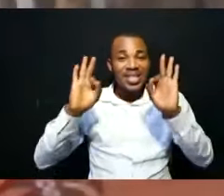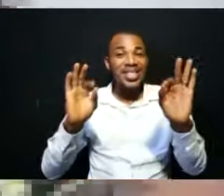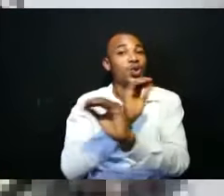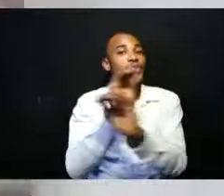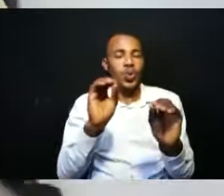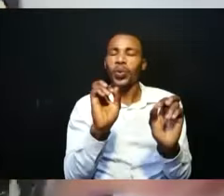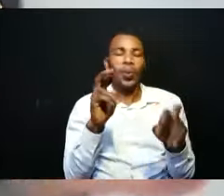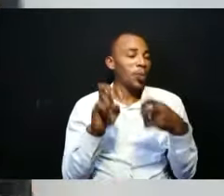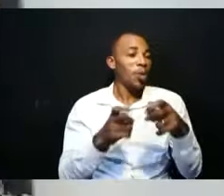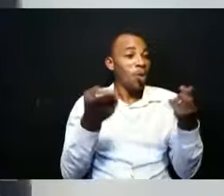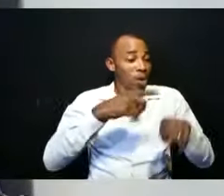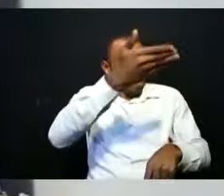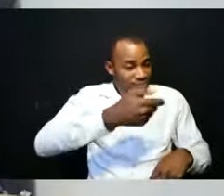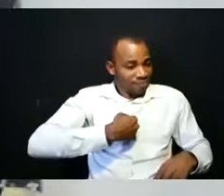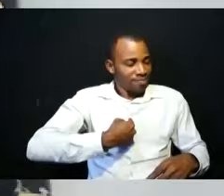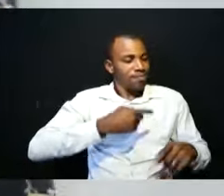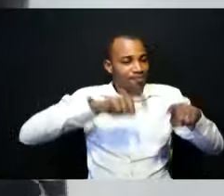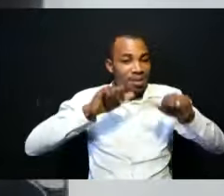benediction.